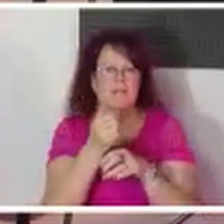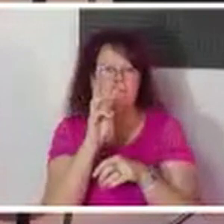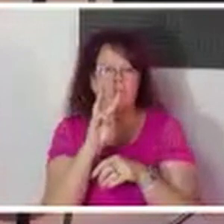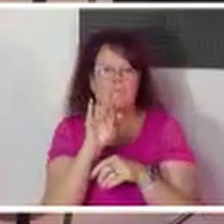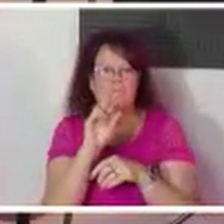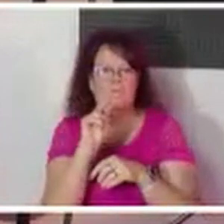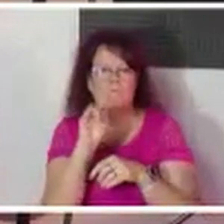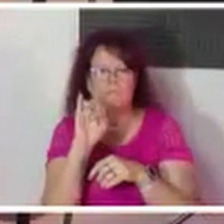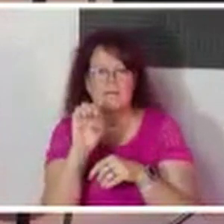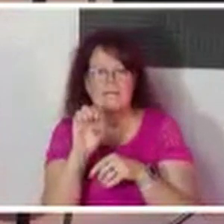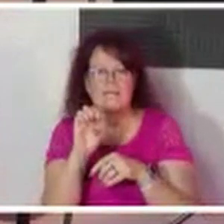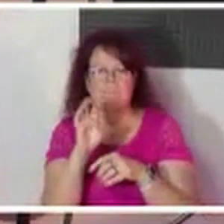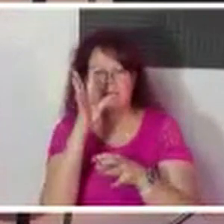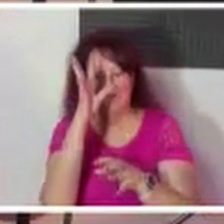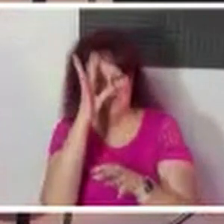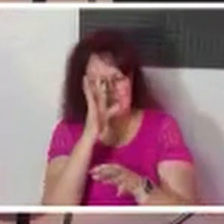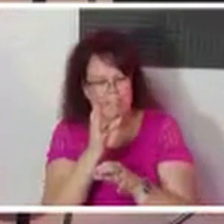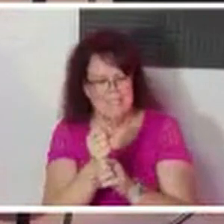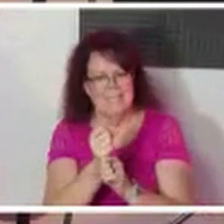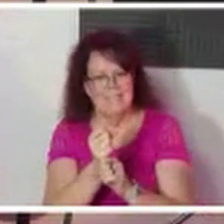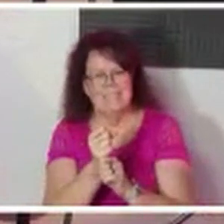my trusty pandemic dog.